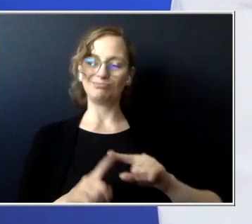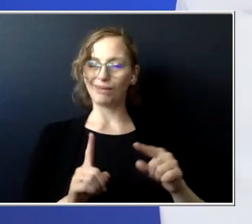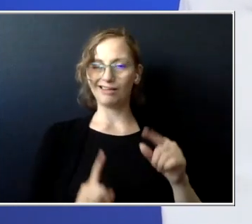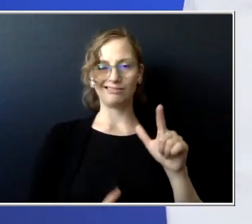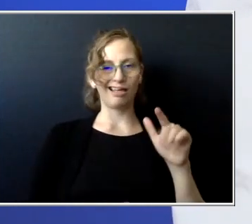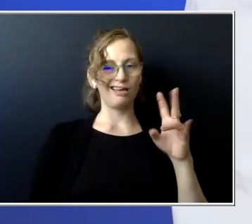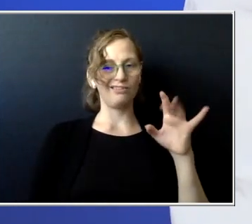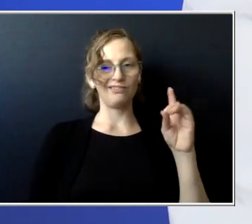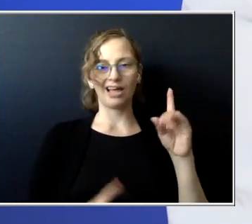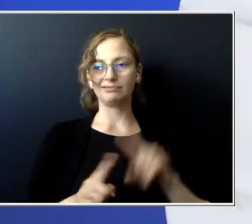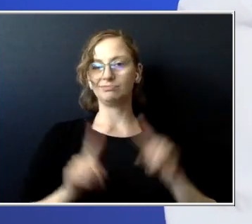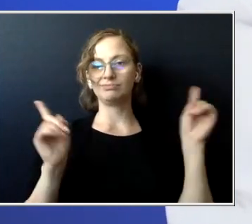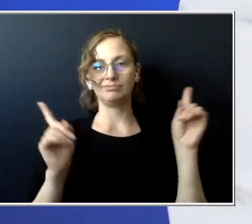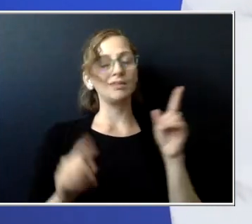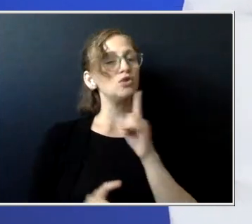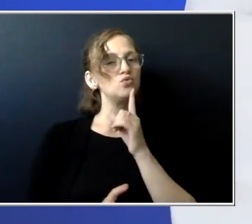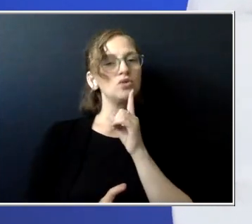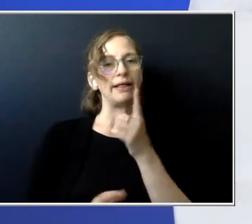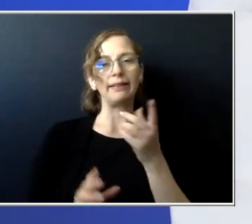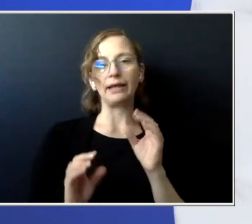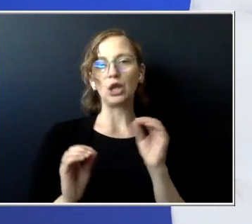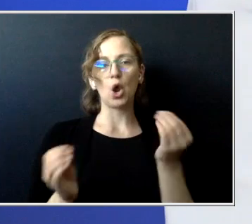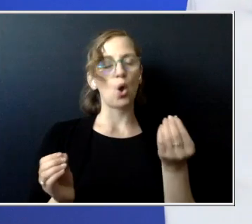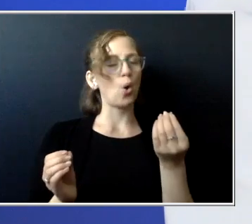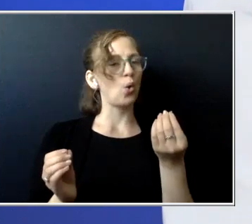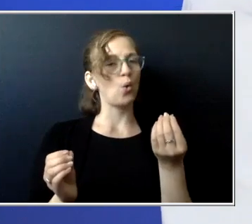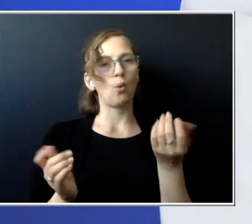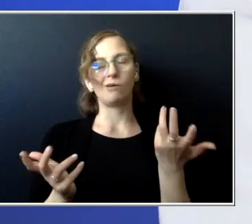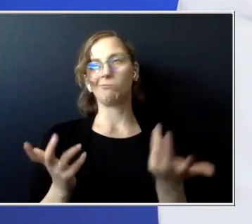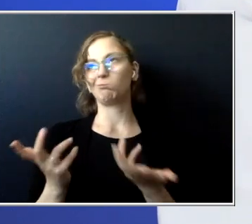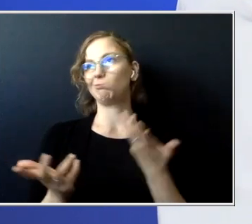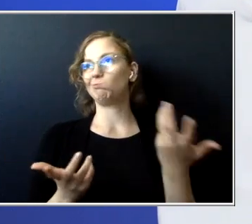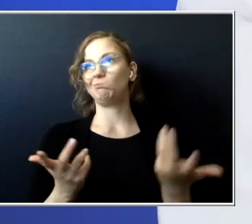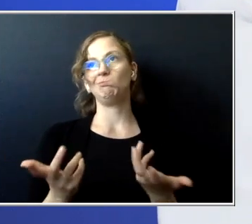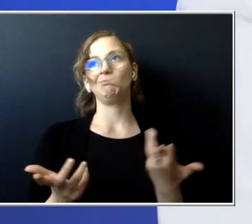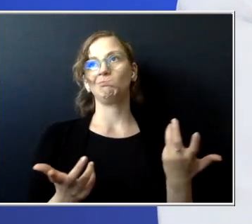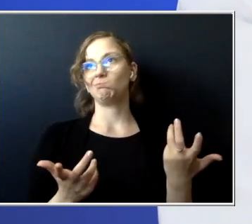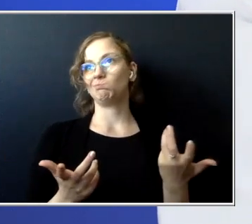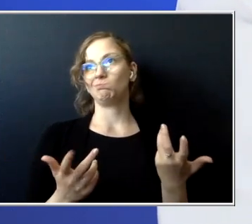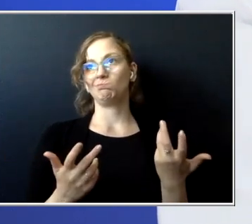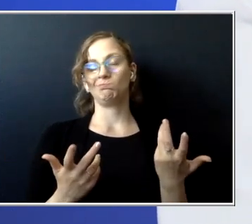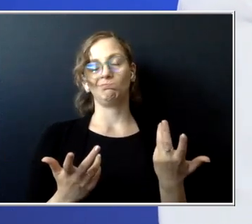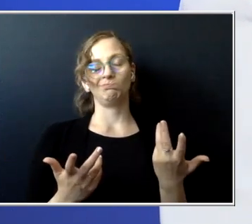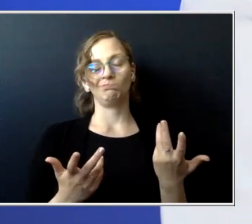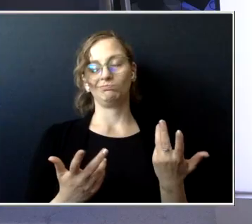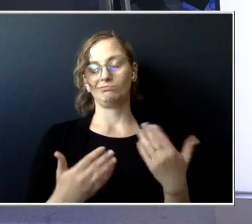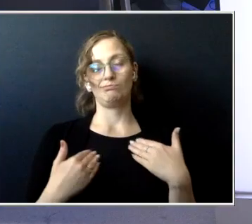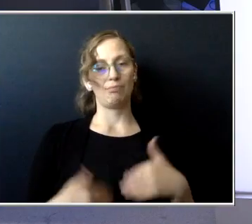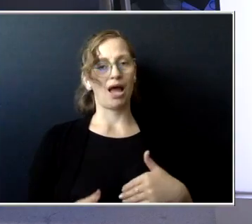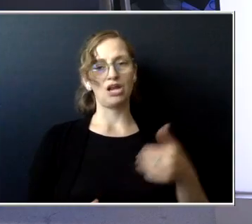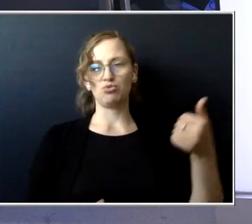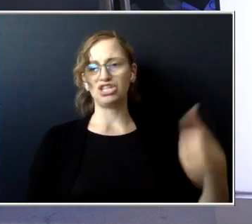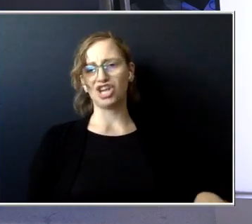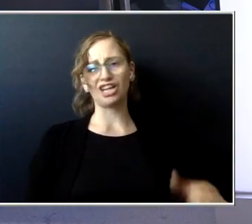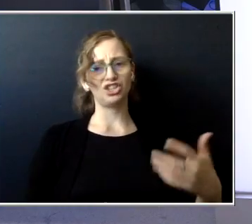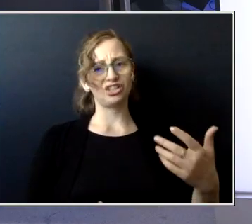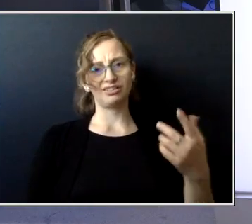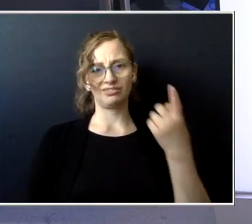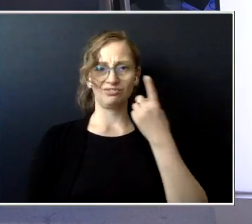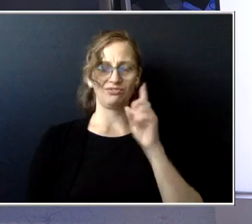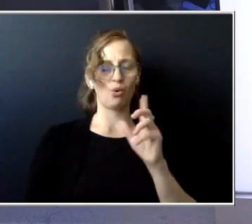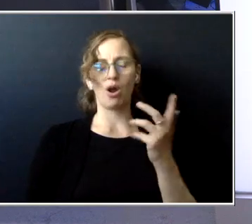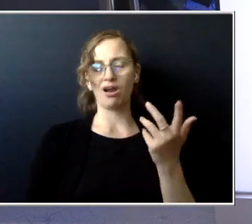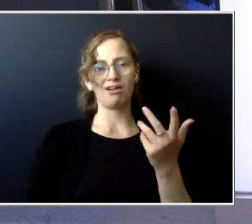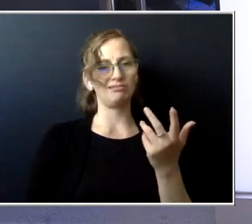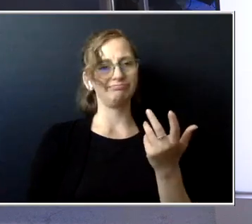there really is no mechanism of rejection for the stainless steel and metal. So no anti-rejection immunosuppression No medication.